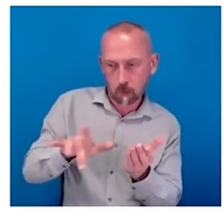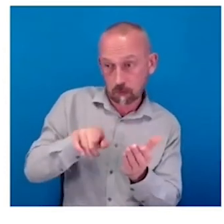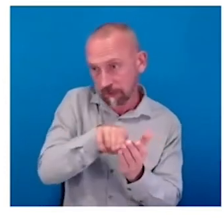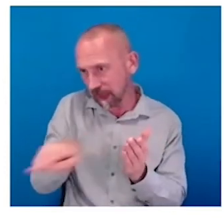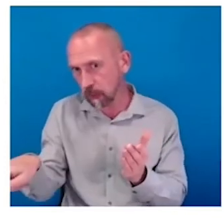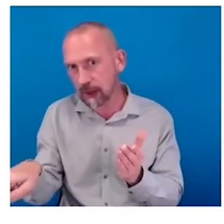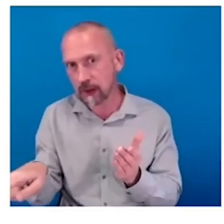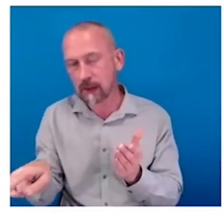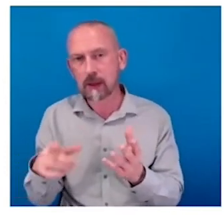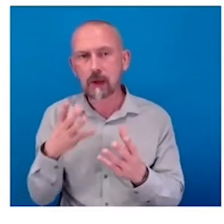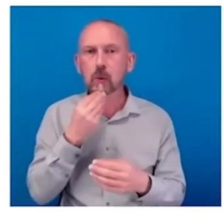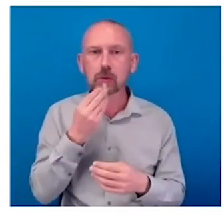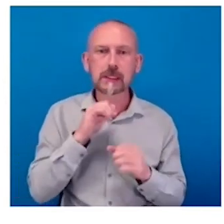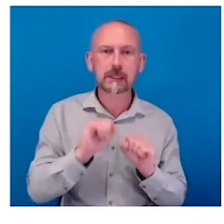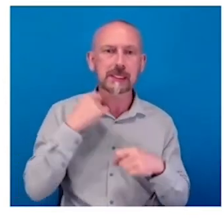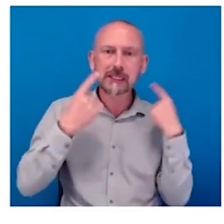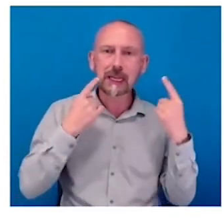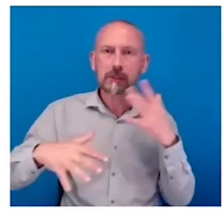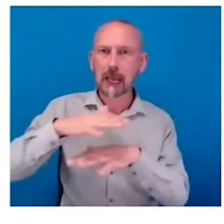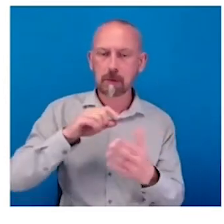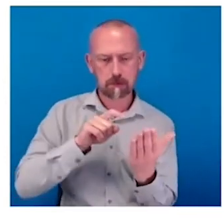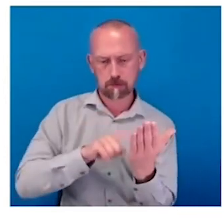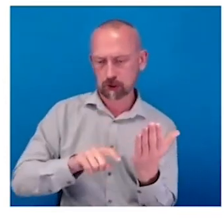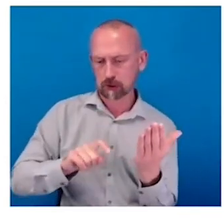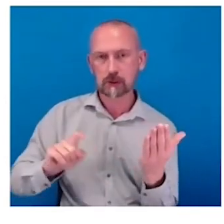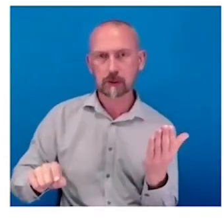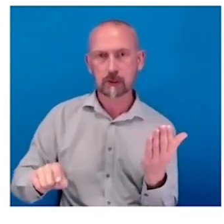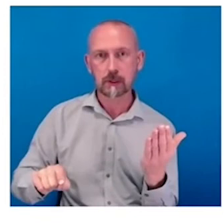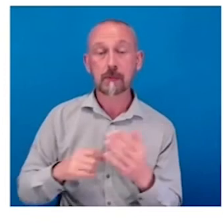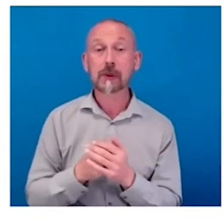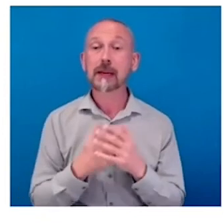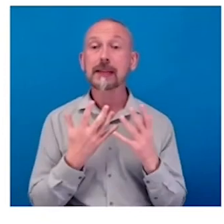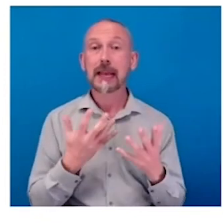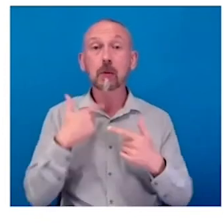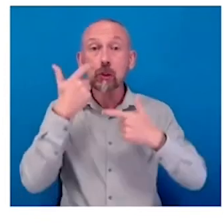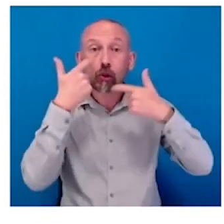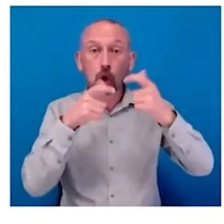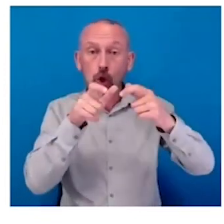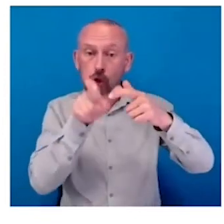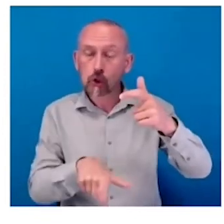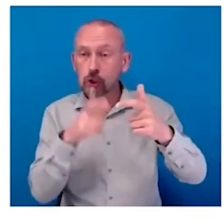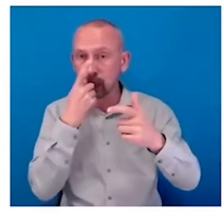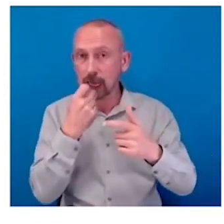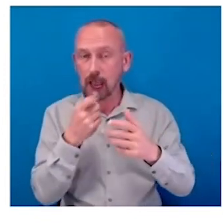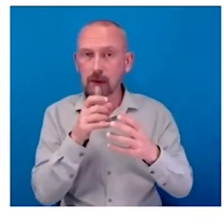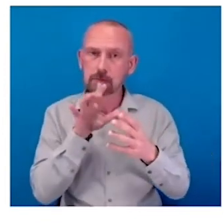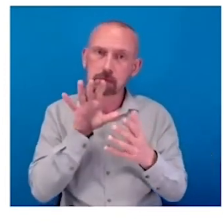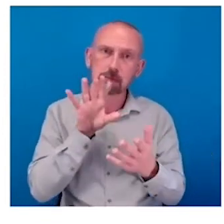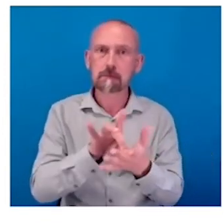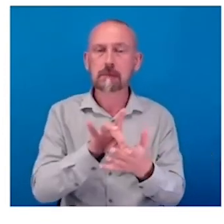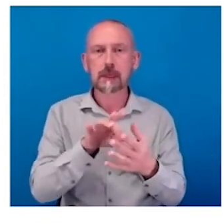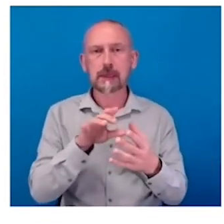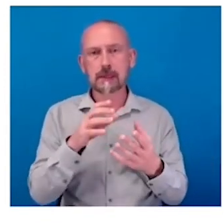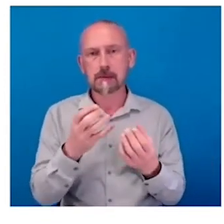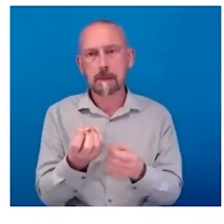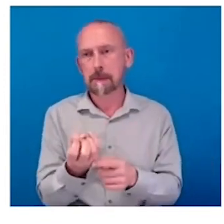buttons along the bottom of the screen. And now from the search bar, you can start beacon guidance to any point of interest, explore the area in